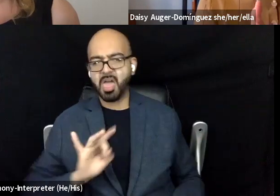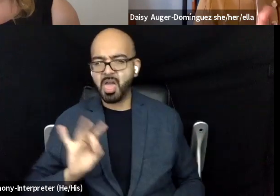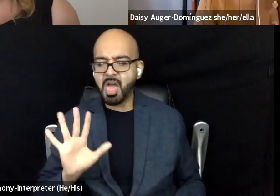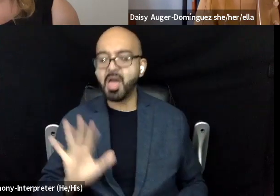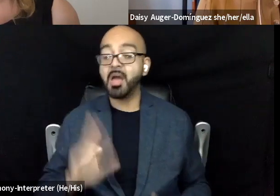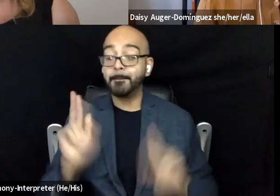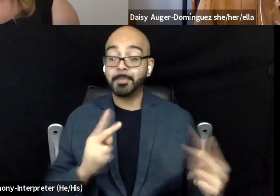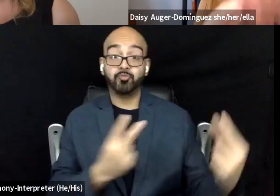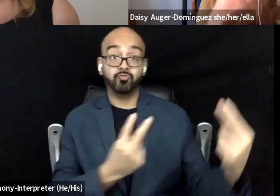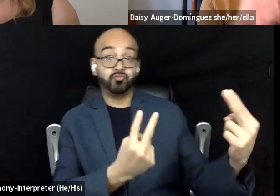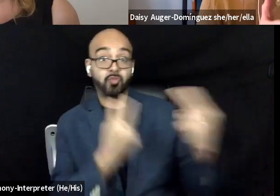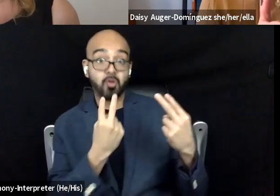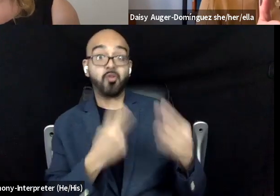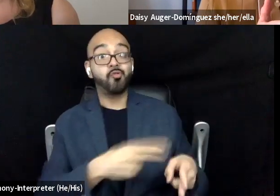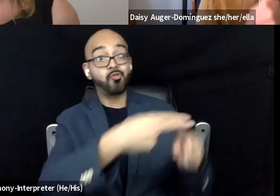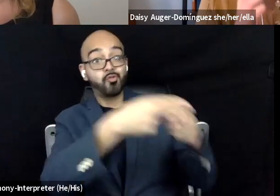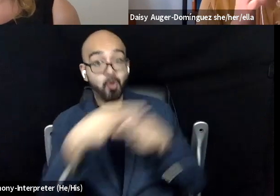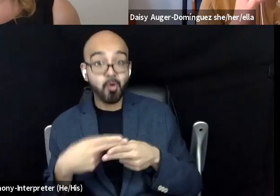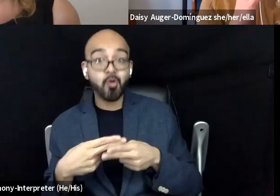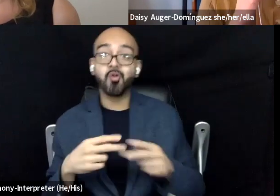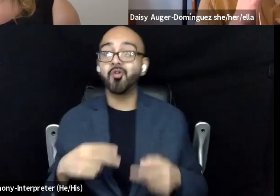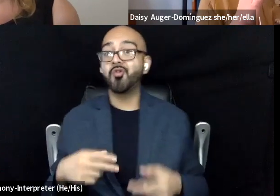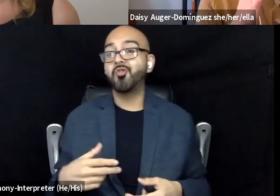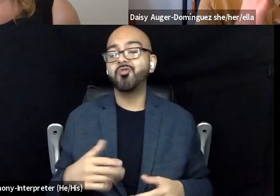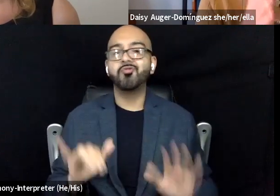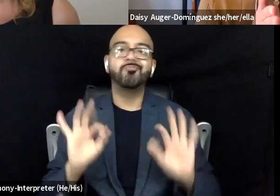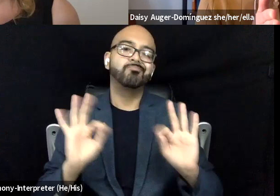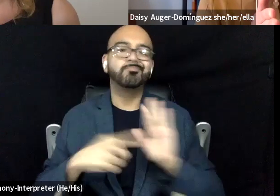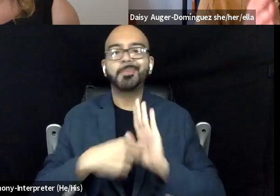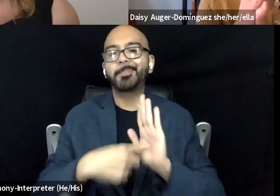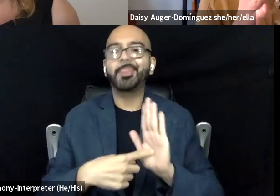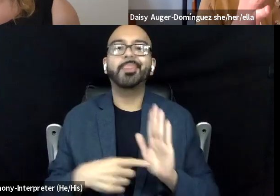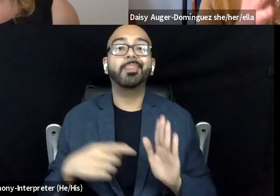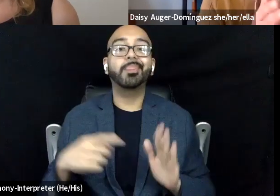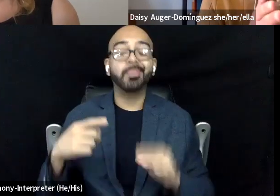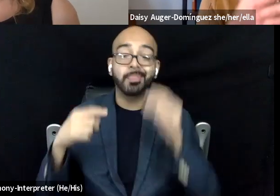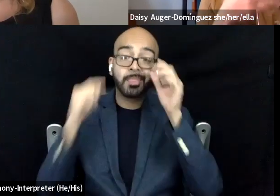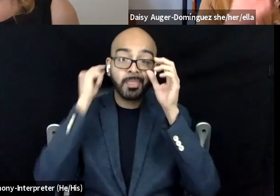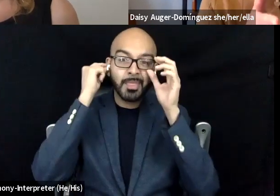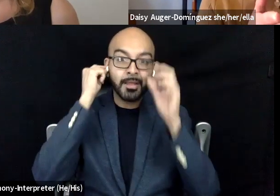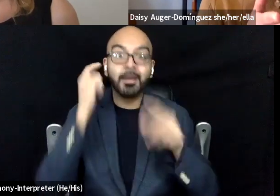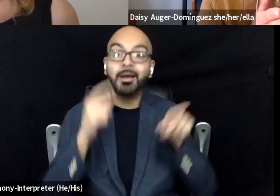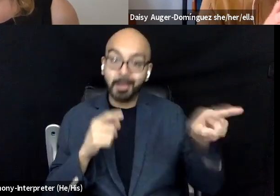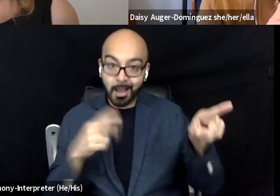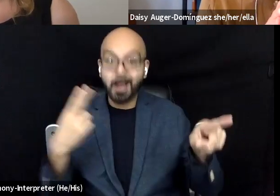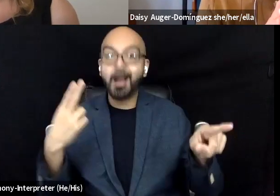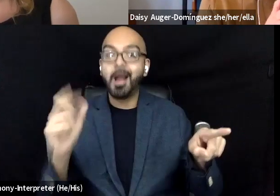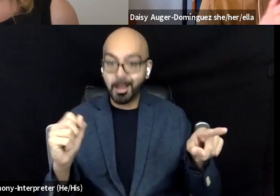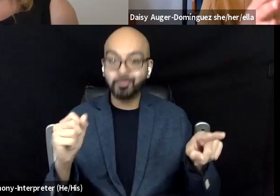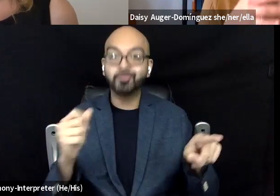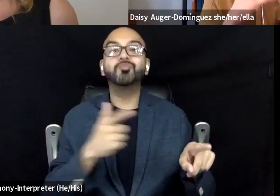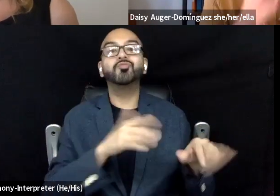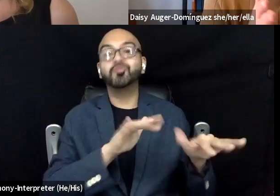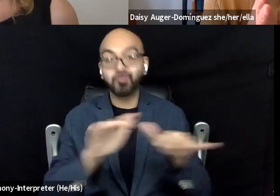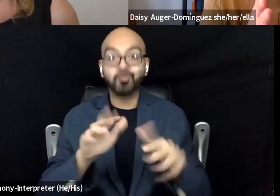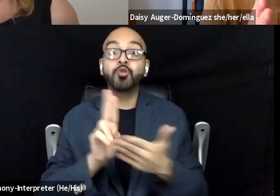referred to me, as simple as when I was in high school, getting accepted to all of the universities I was getting